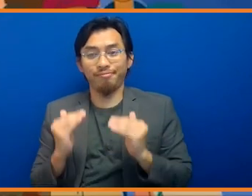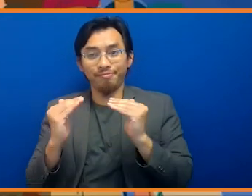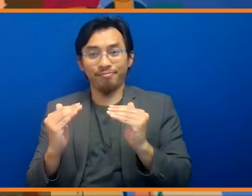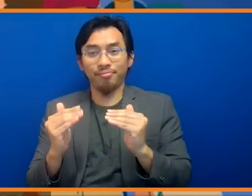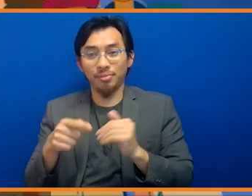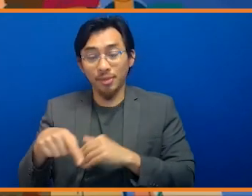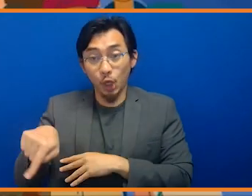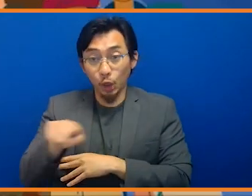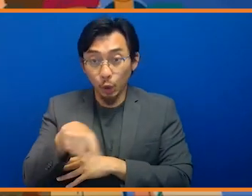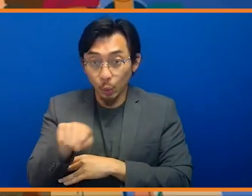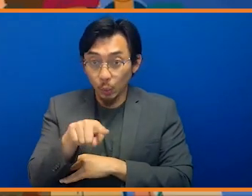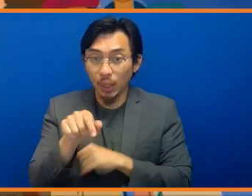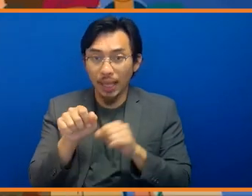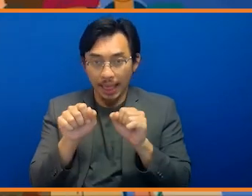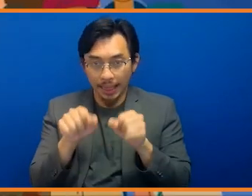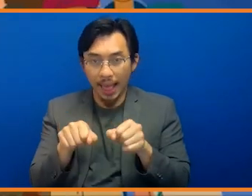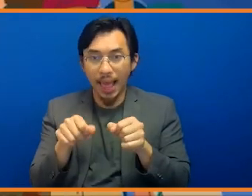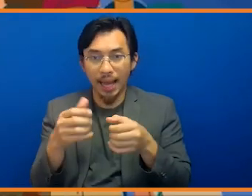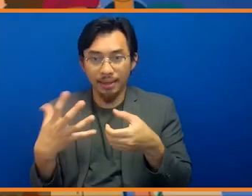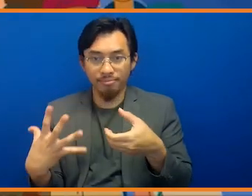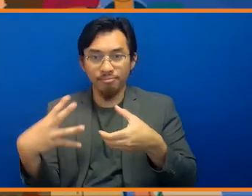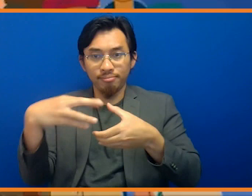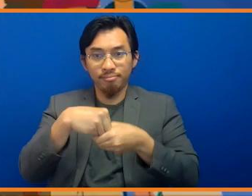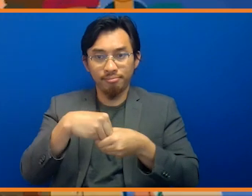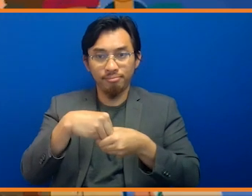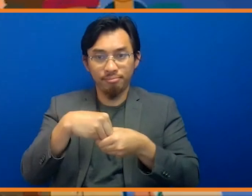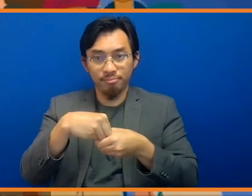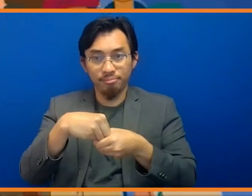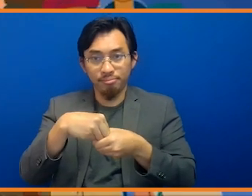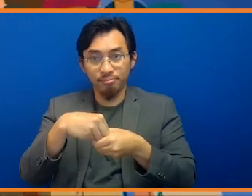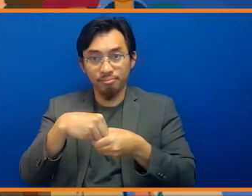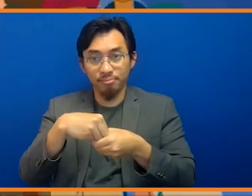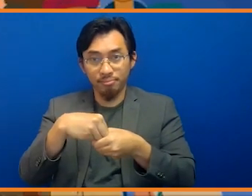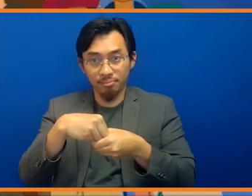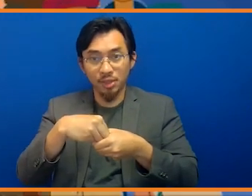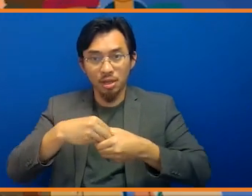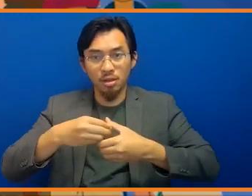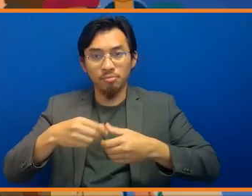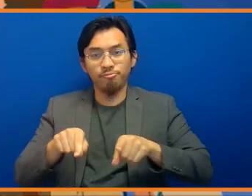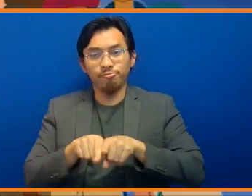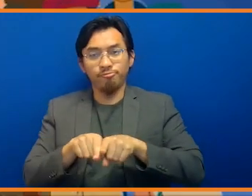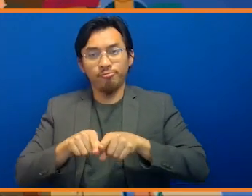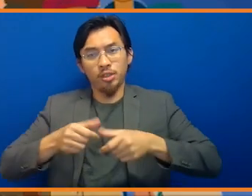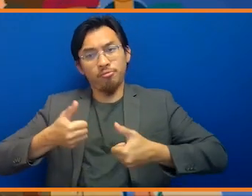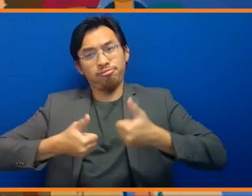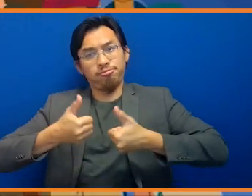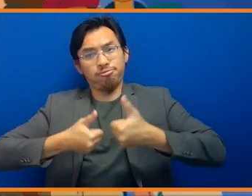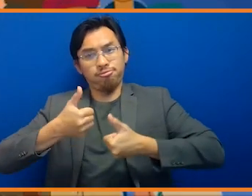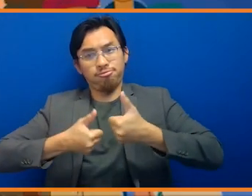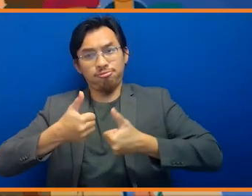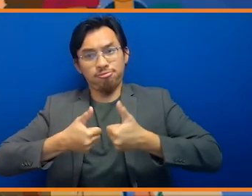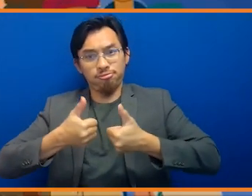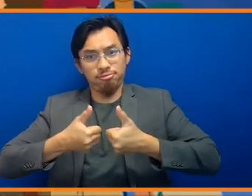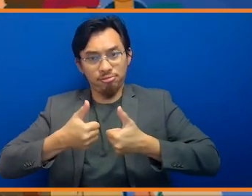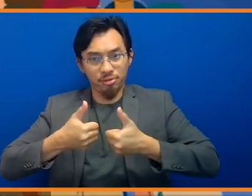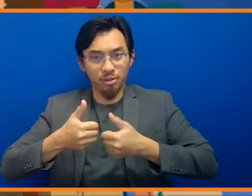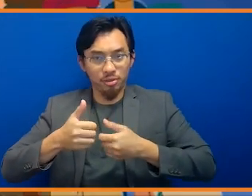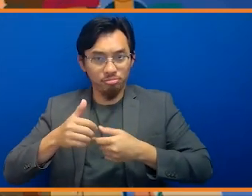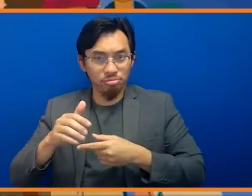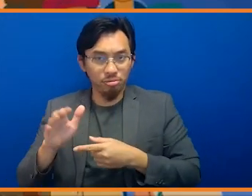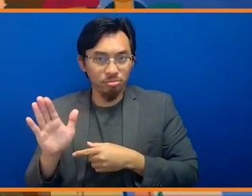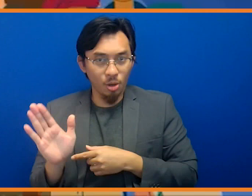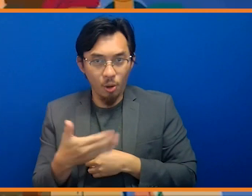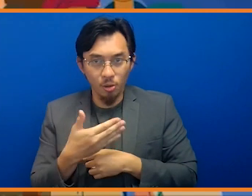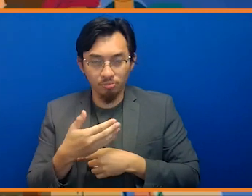stage that you are eligible to join in and to participate. So all the